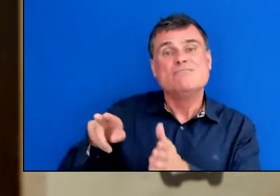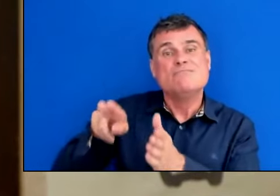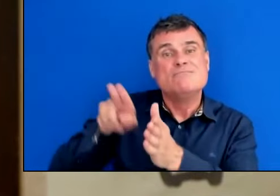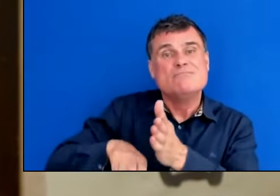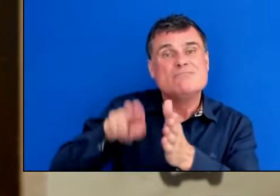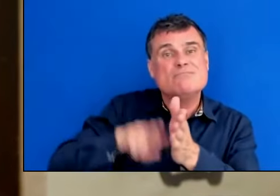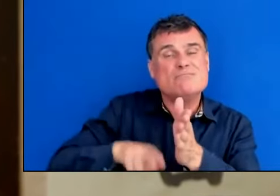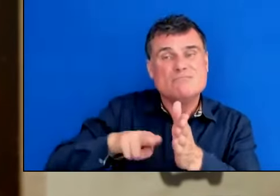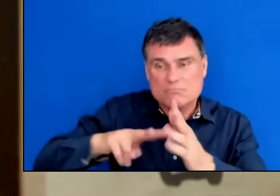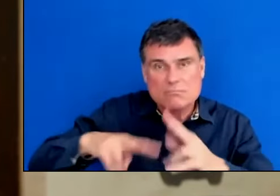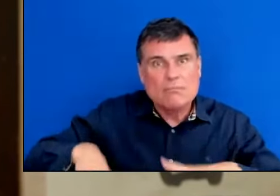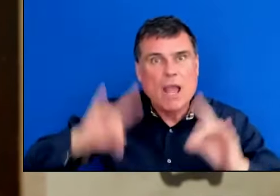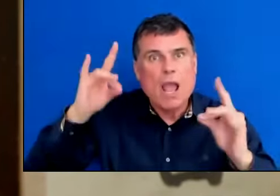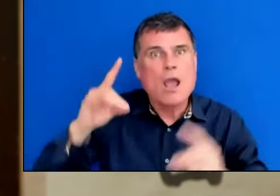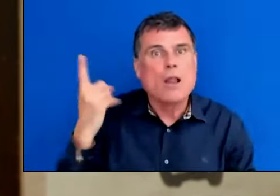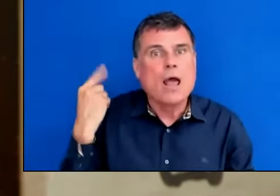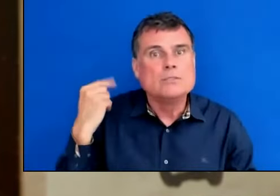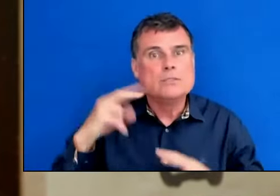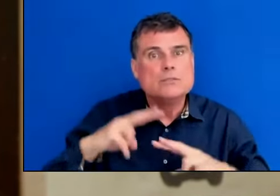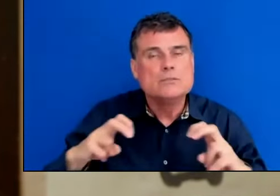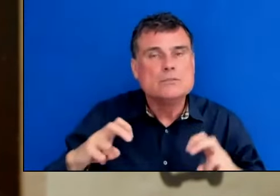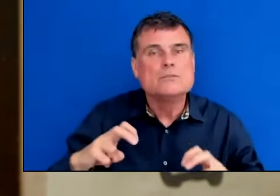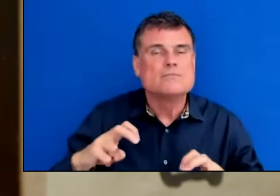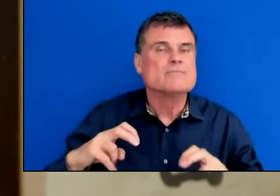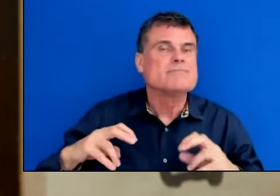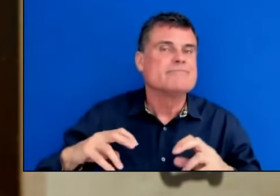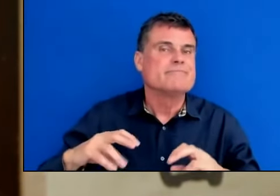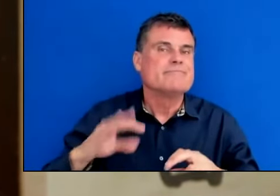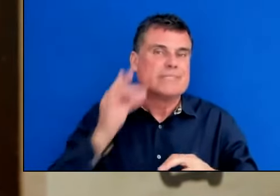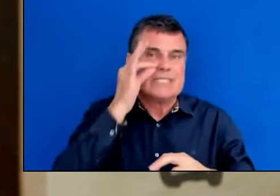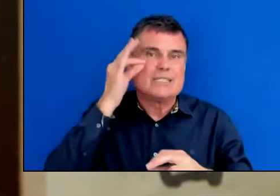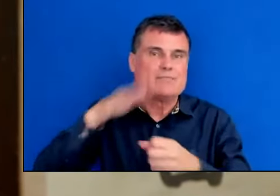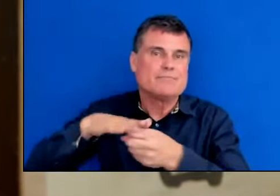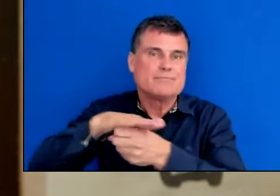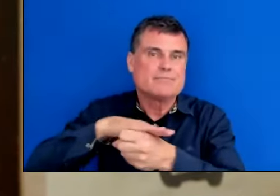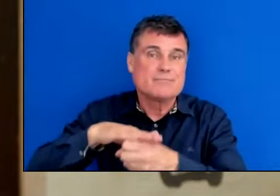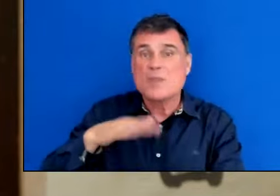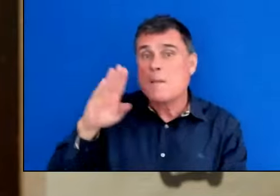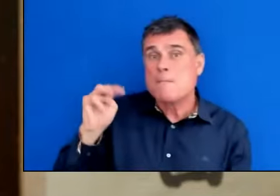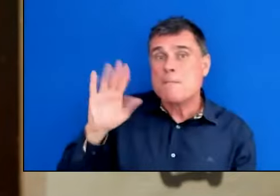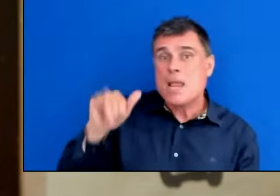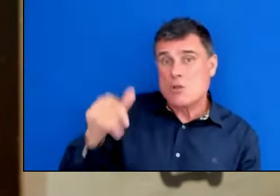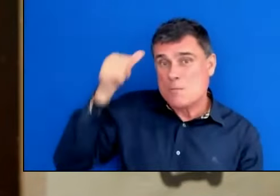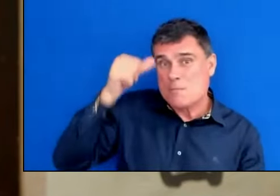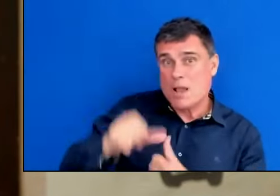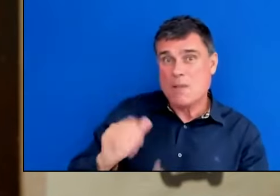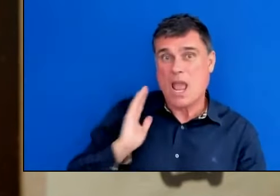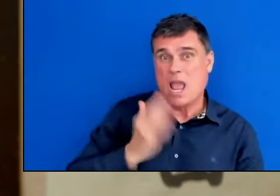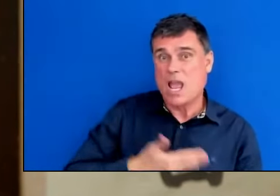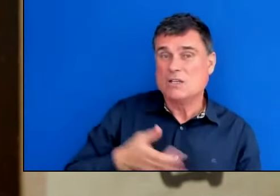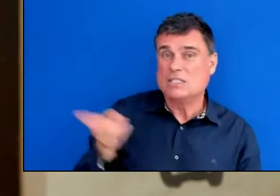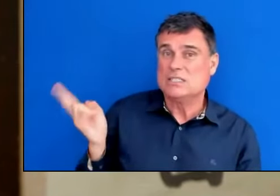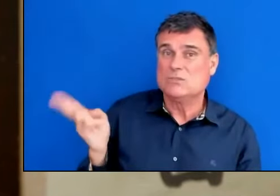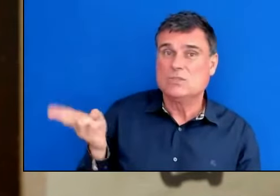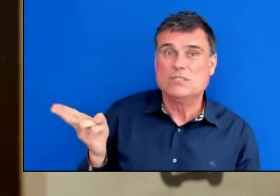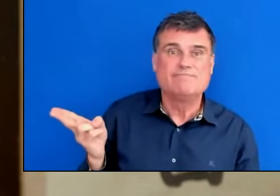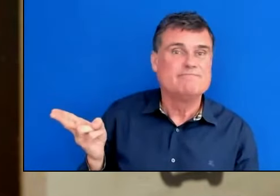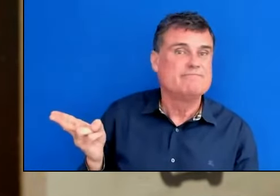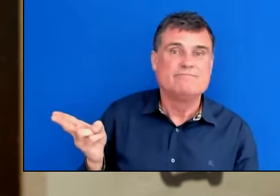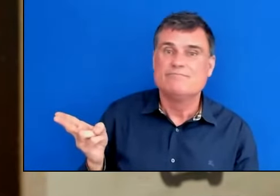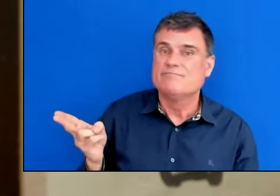of 215 unmarked graves in Tkemlup Shewetmek territory in Kamloops. And Mary reminds